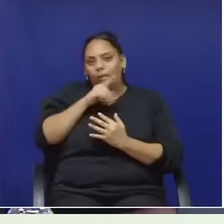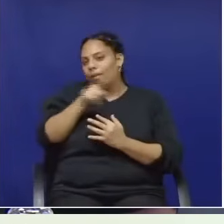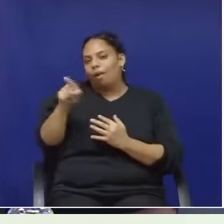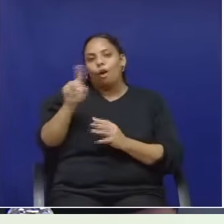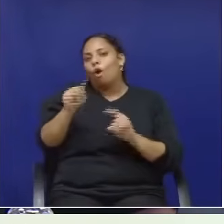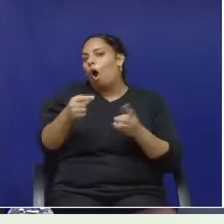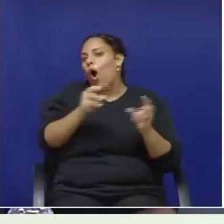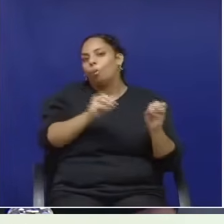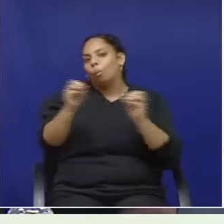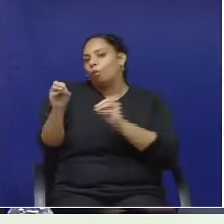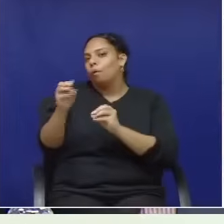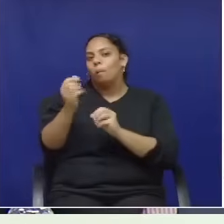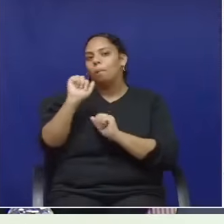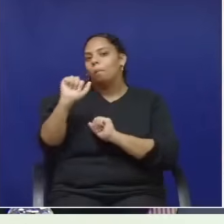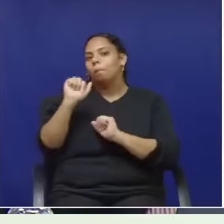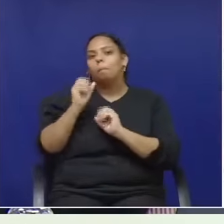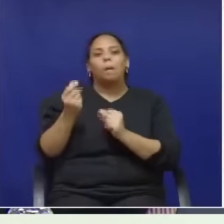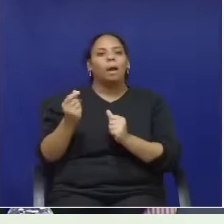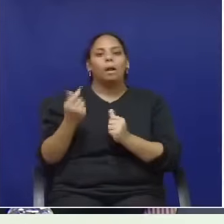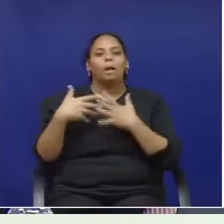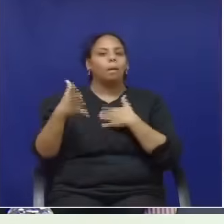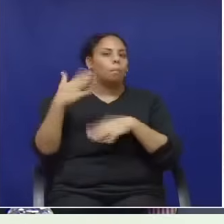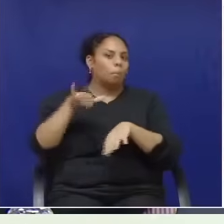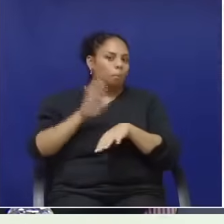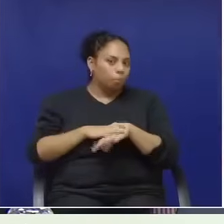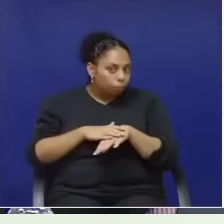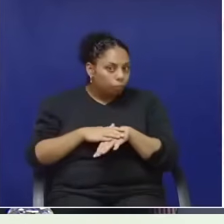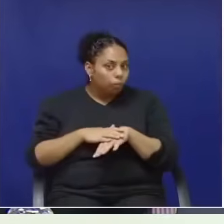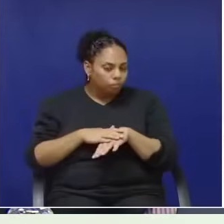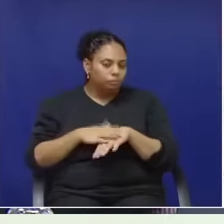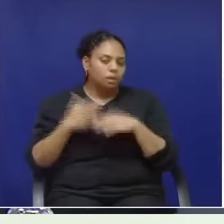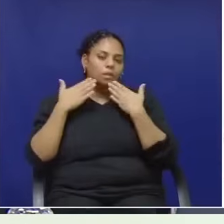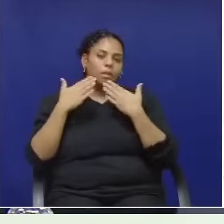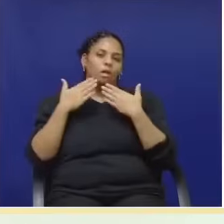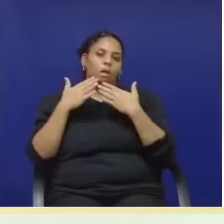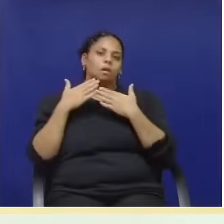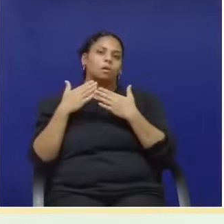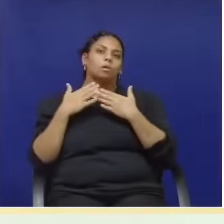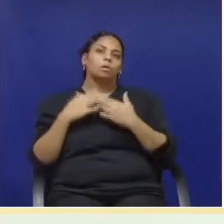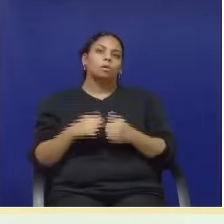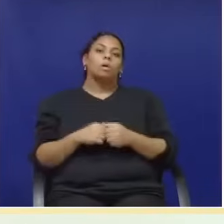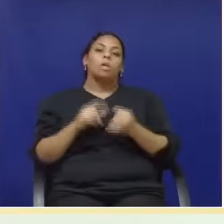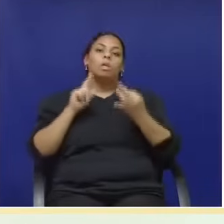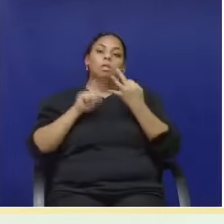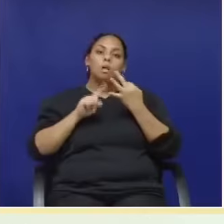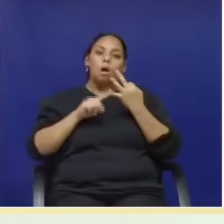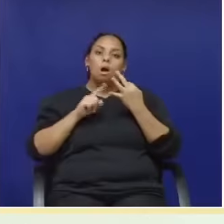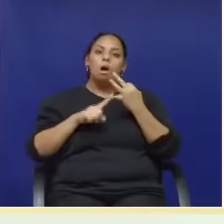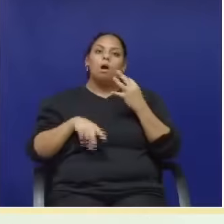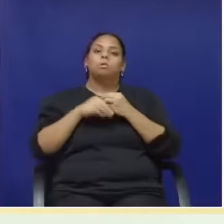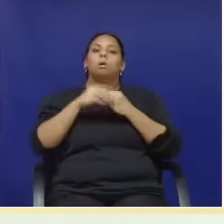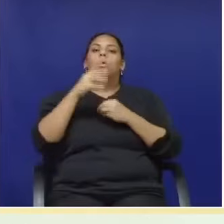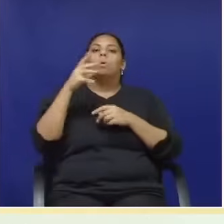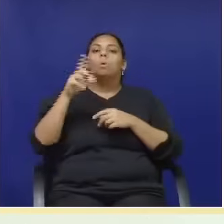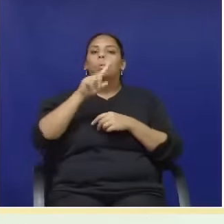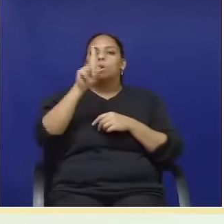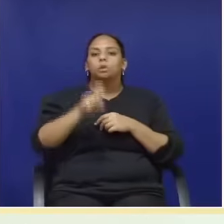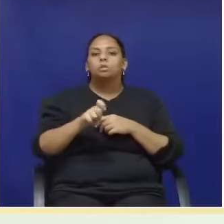activities. Thank you very much, Deputy Speaker. The third supplementary question will be asked by the Honourable